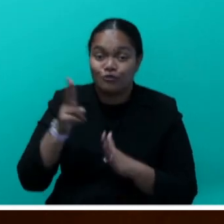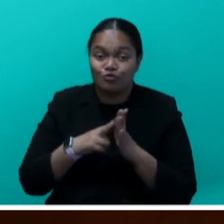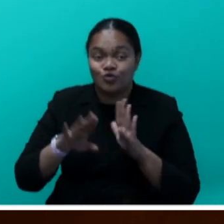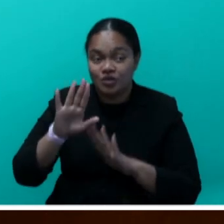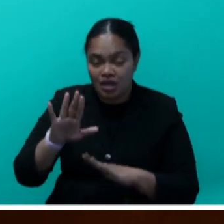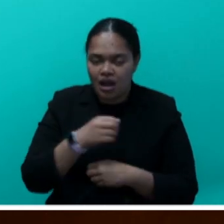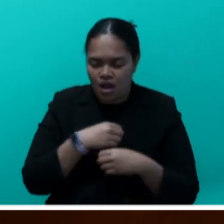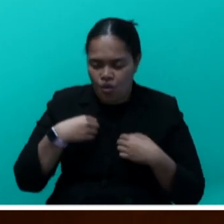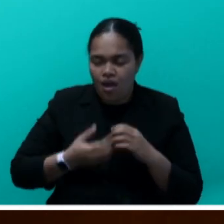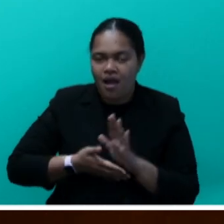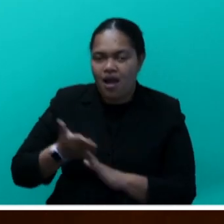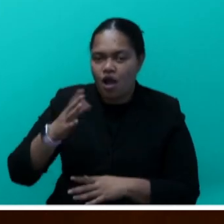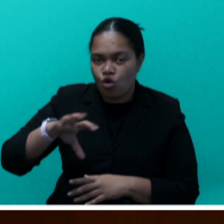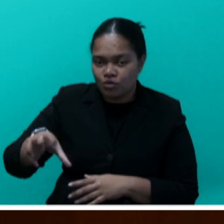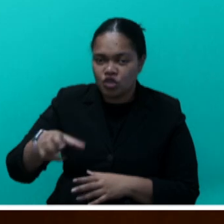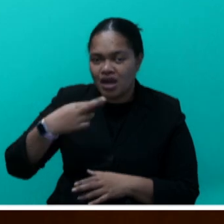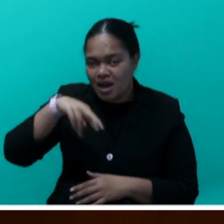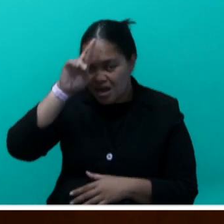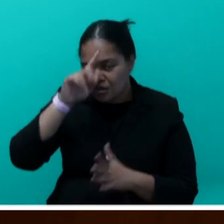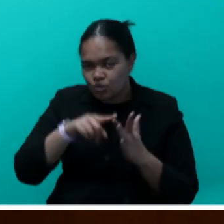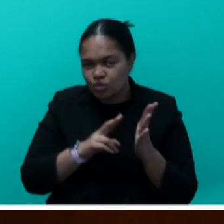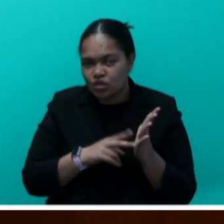High Commission, Rotunoke.